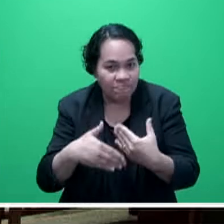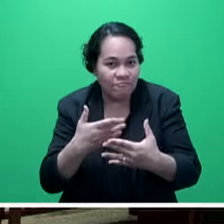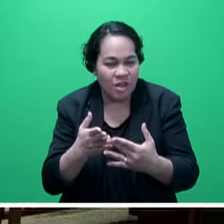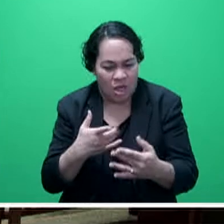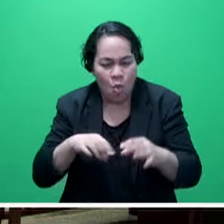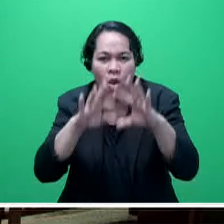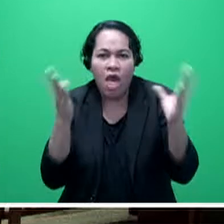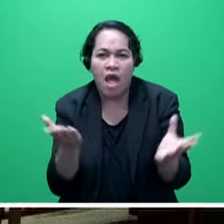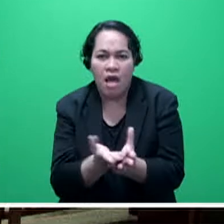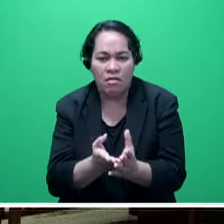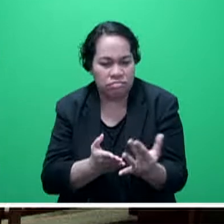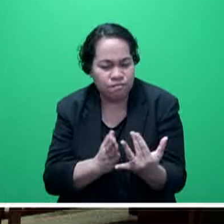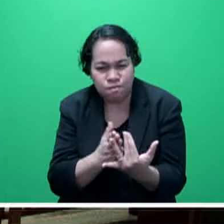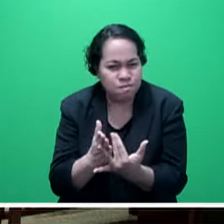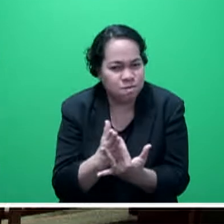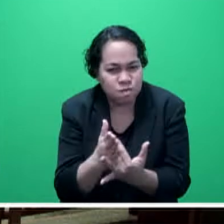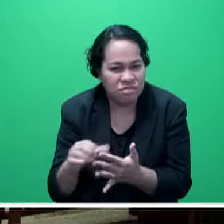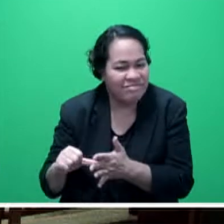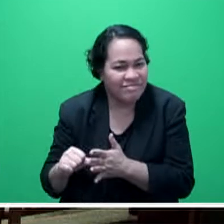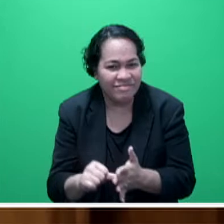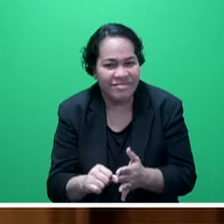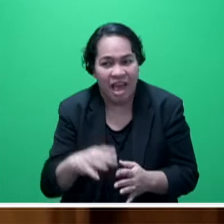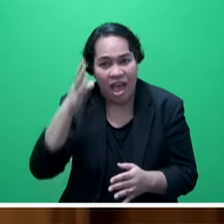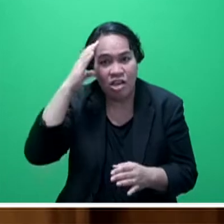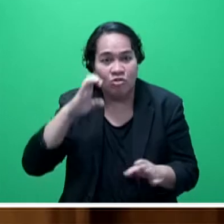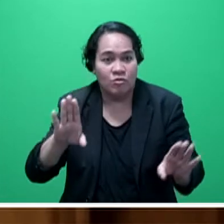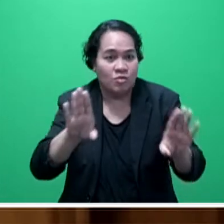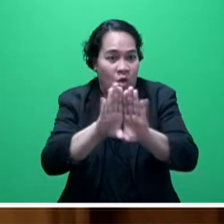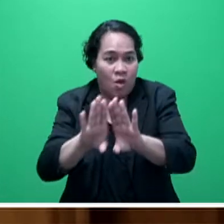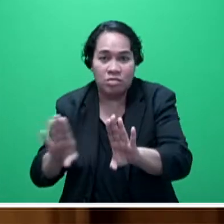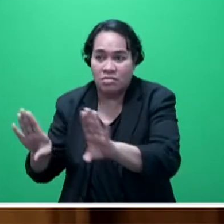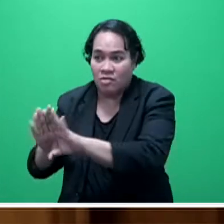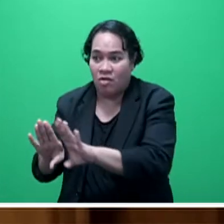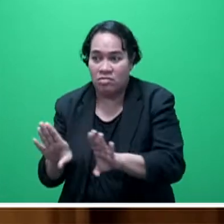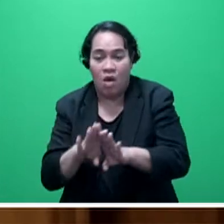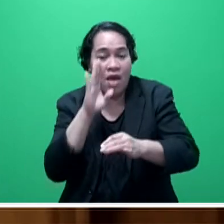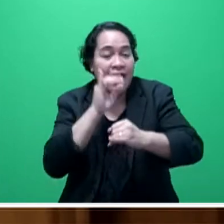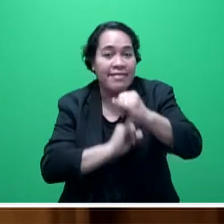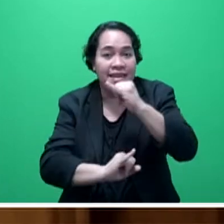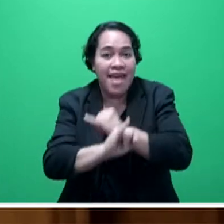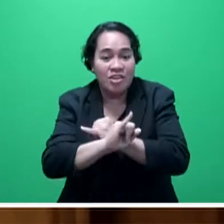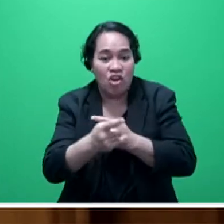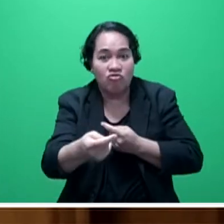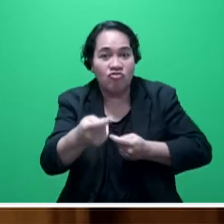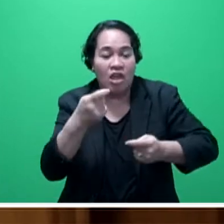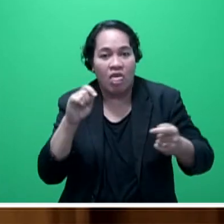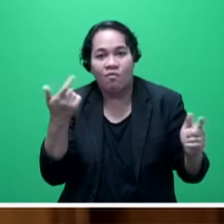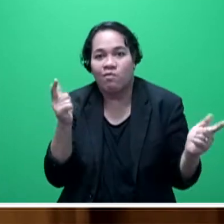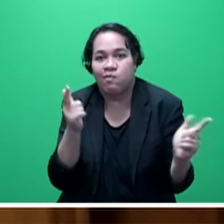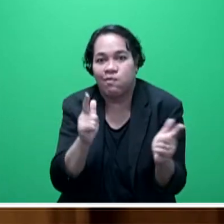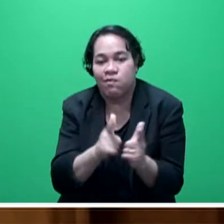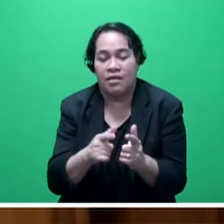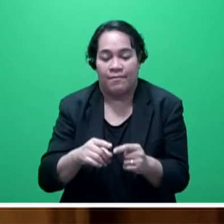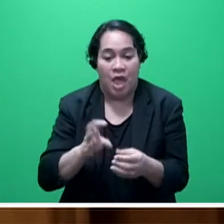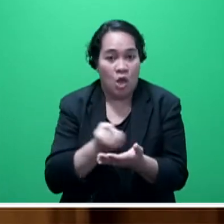times. Country borders have closed, international trade has dwindled, and economies